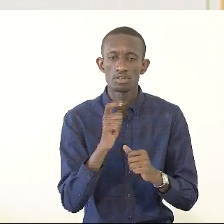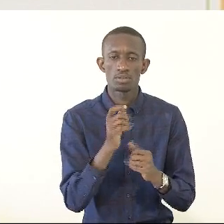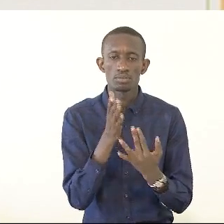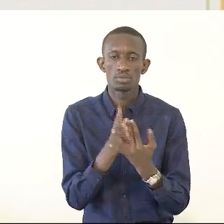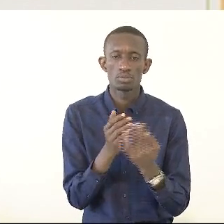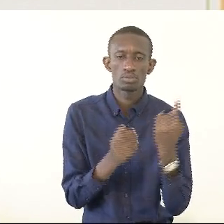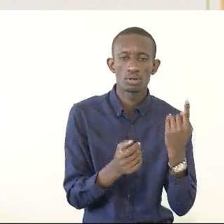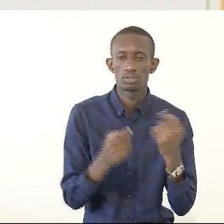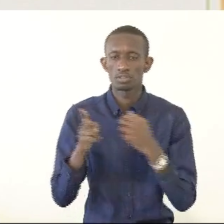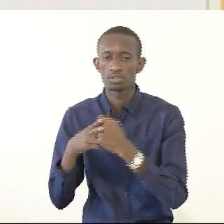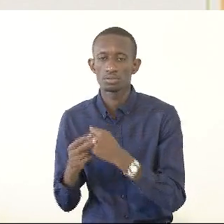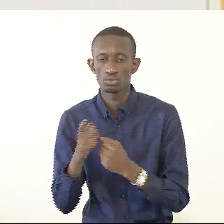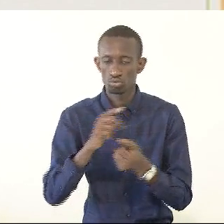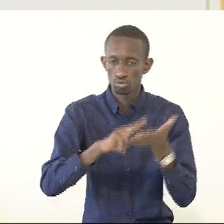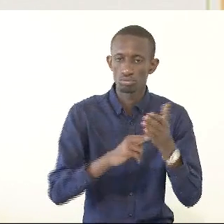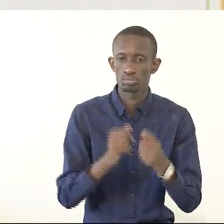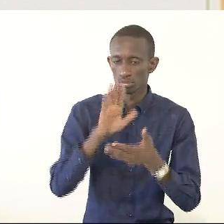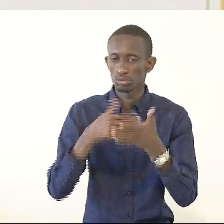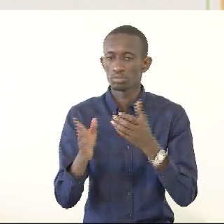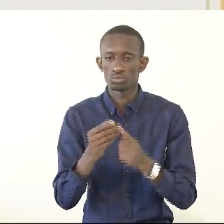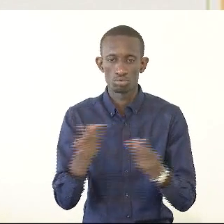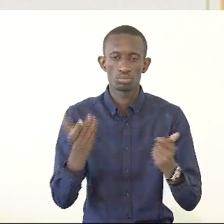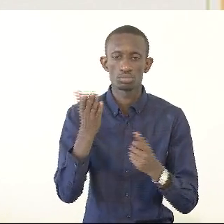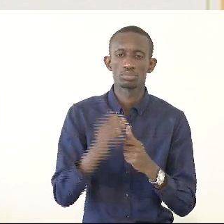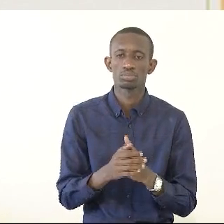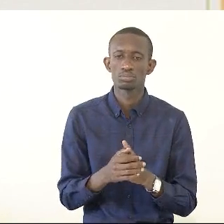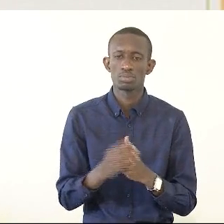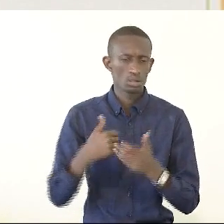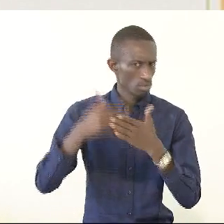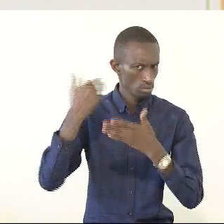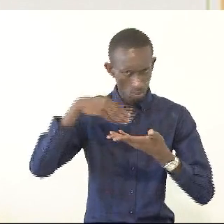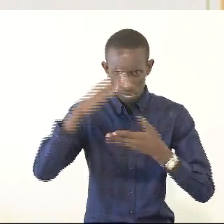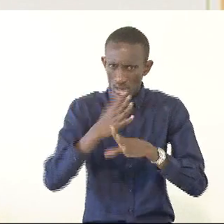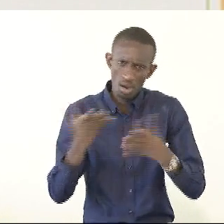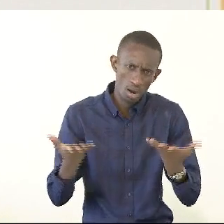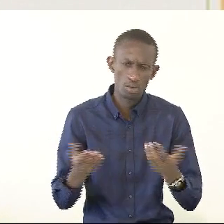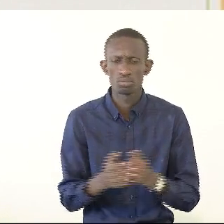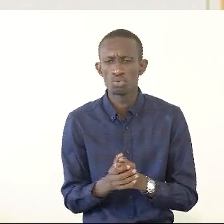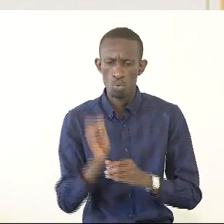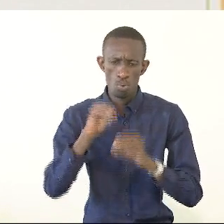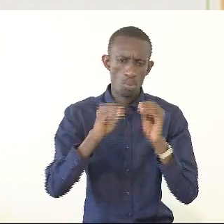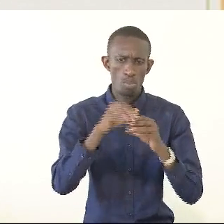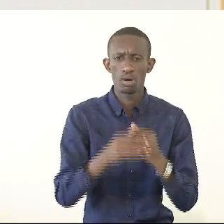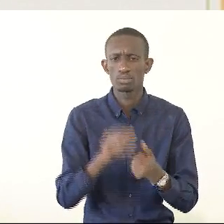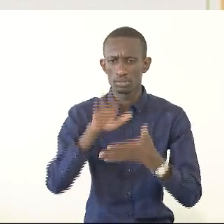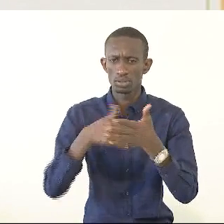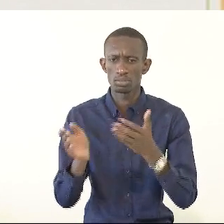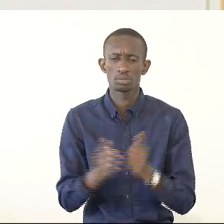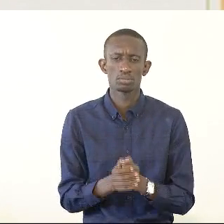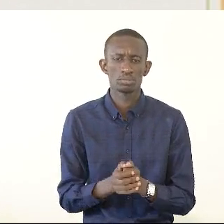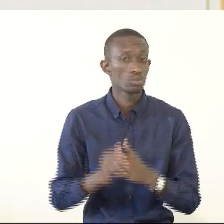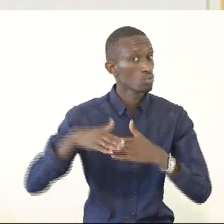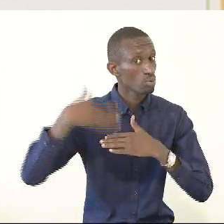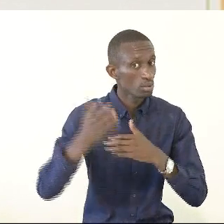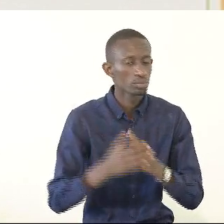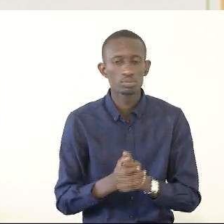equation. At least now here we've learned how to fit the table, and from table how to plot, and then the next